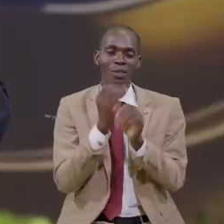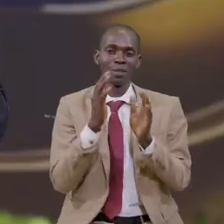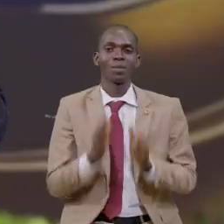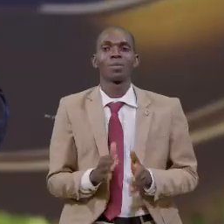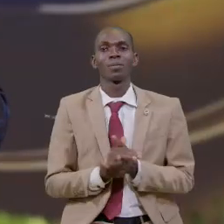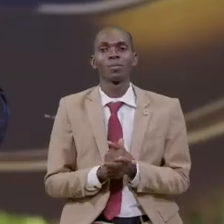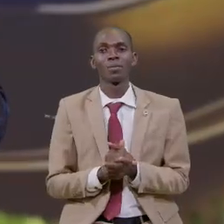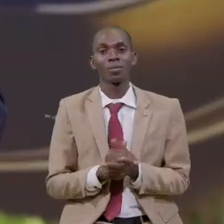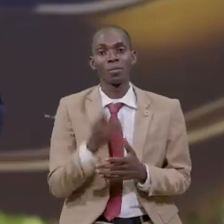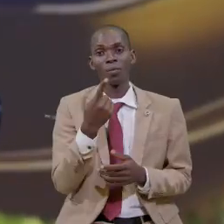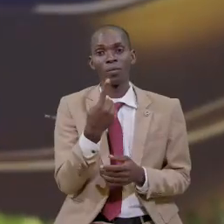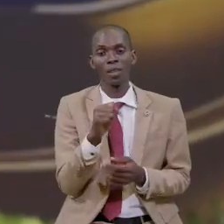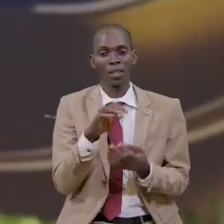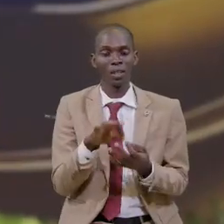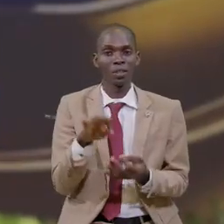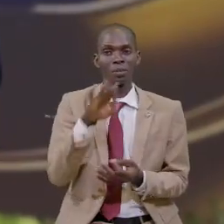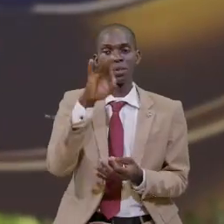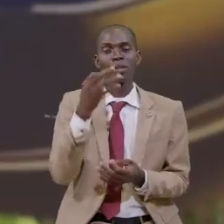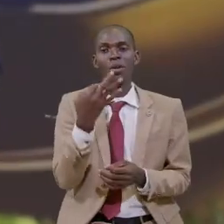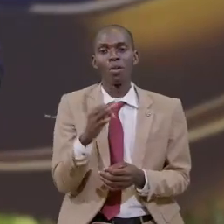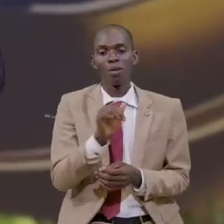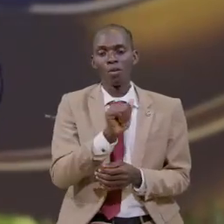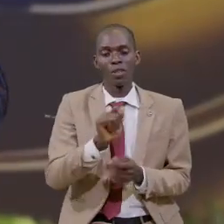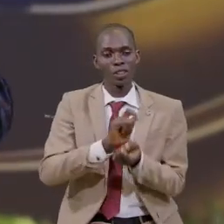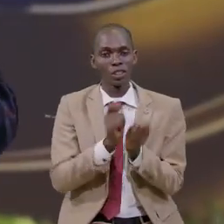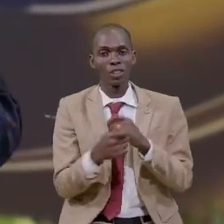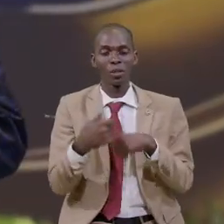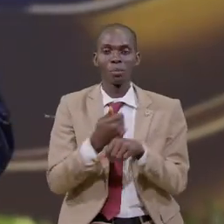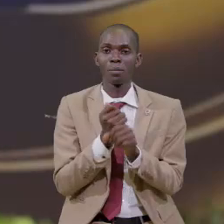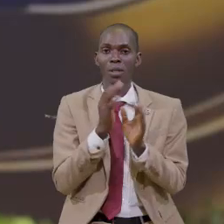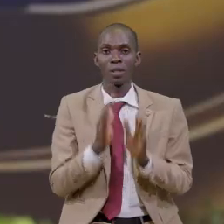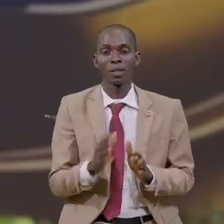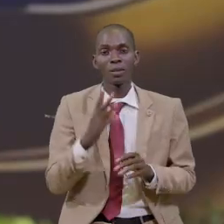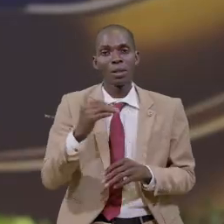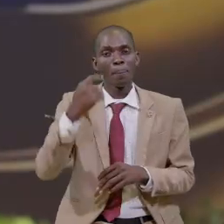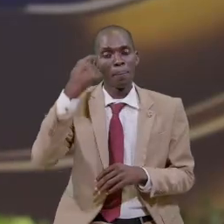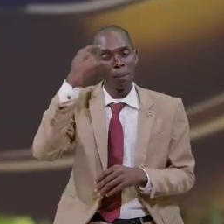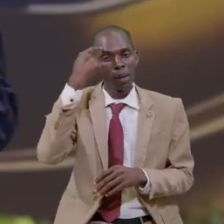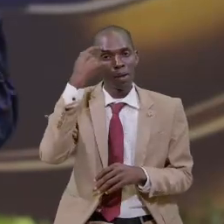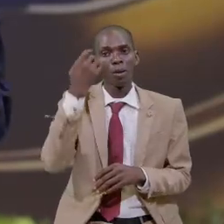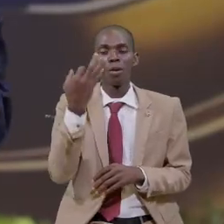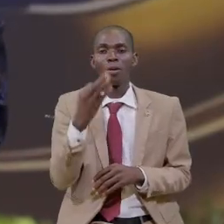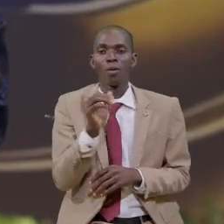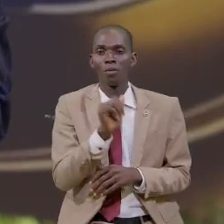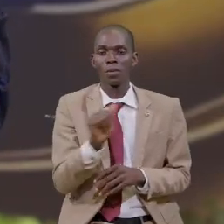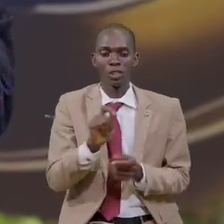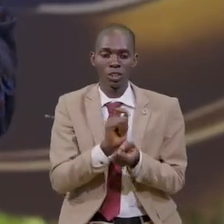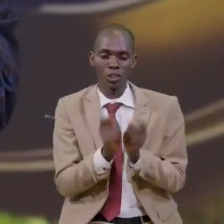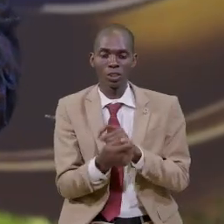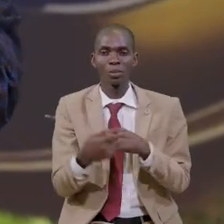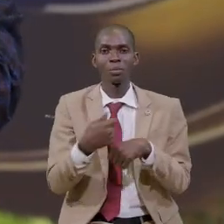spirit of the change maker, the mindset of the change maker,